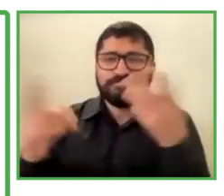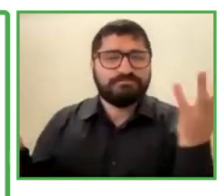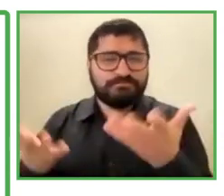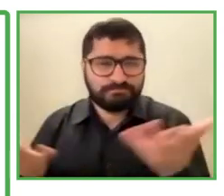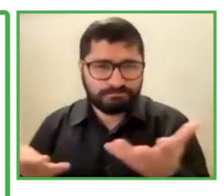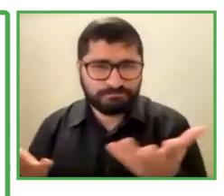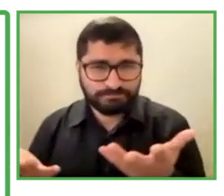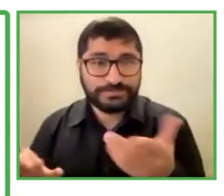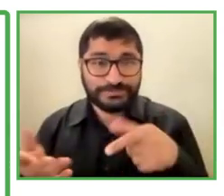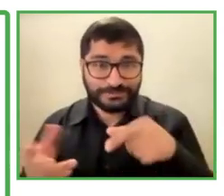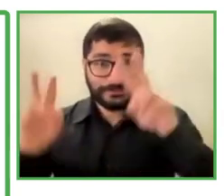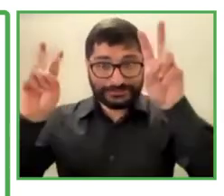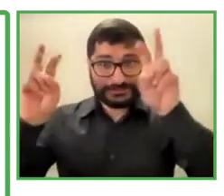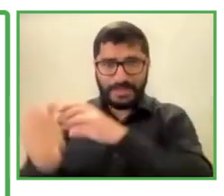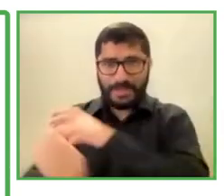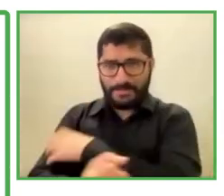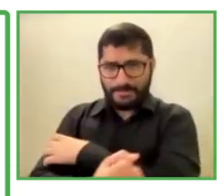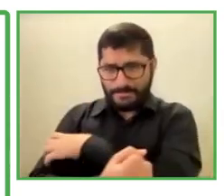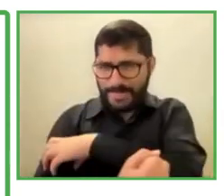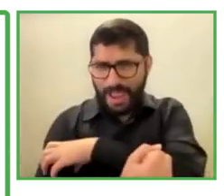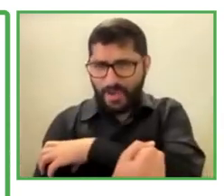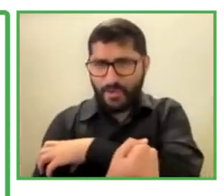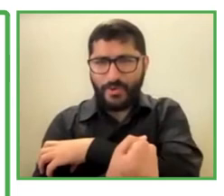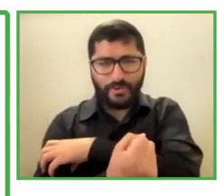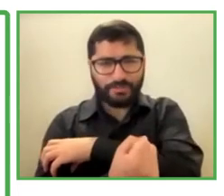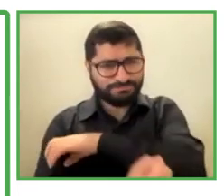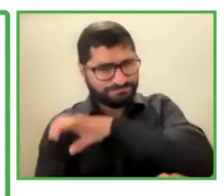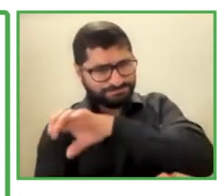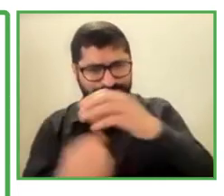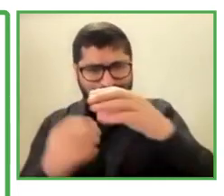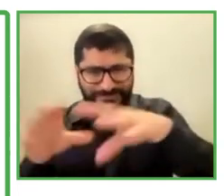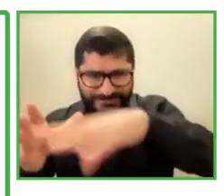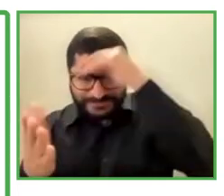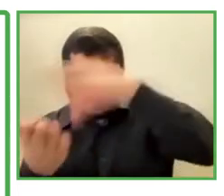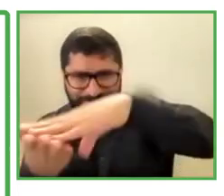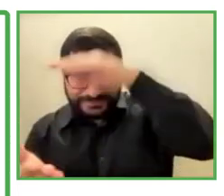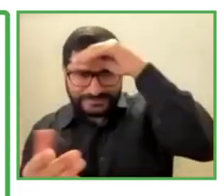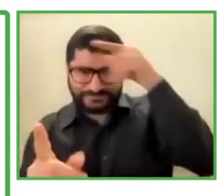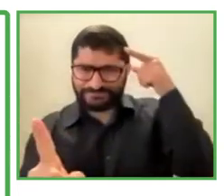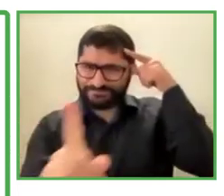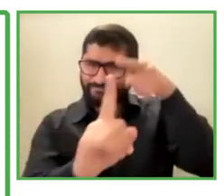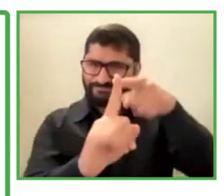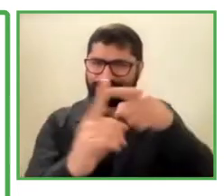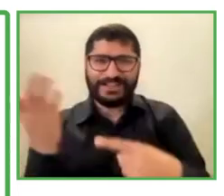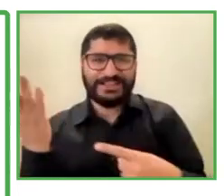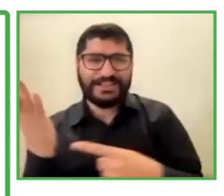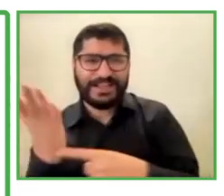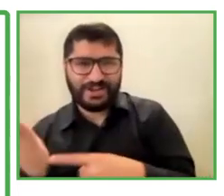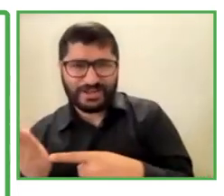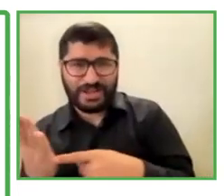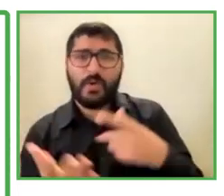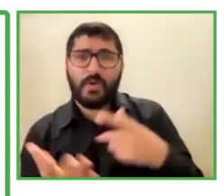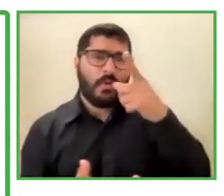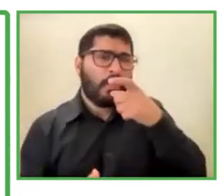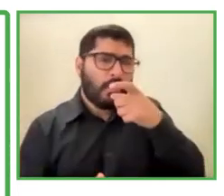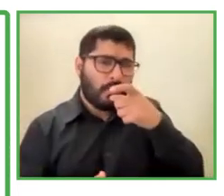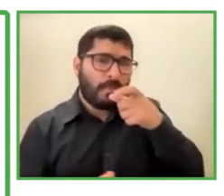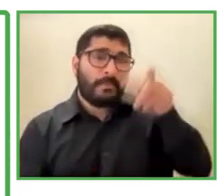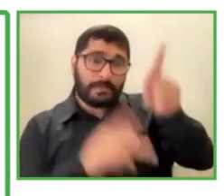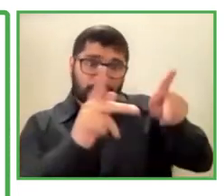is that it boosts the learning of technology, because that is